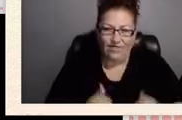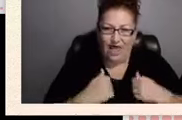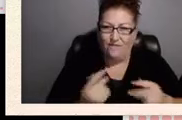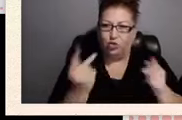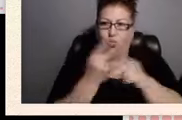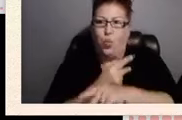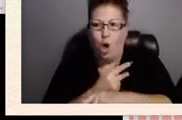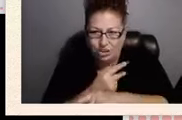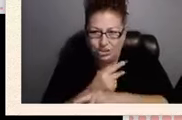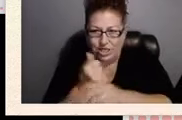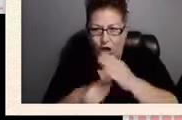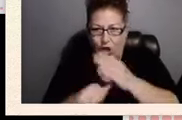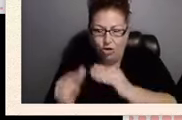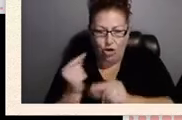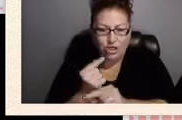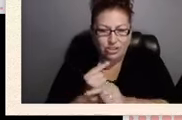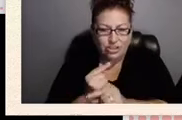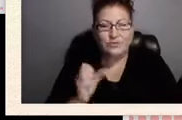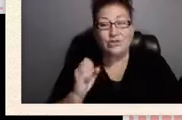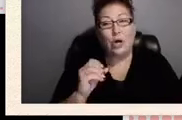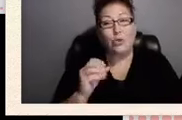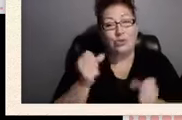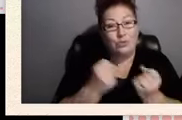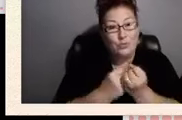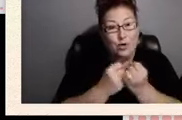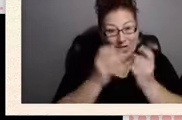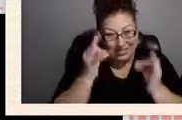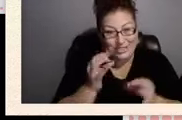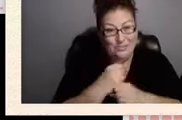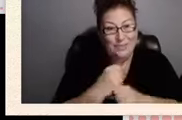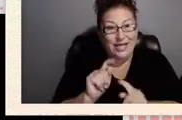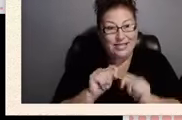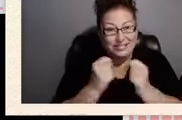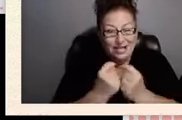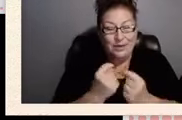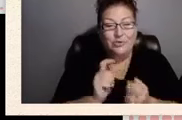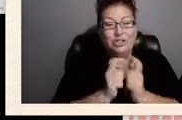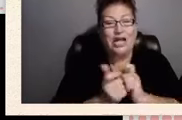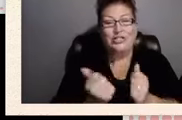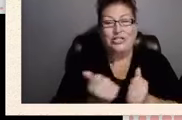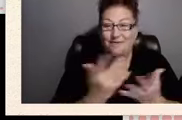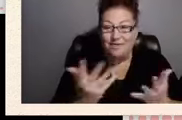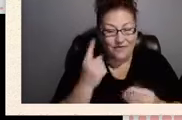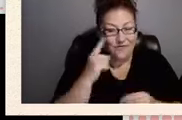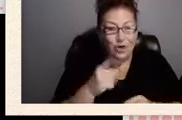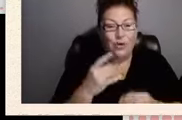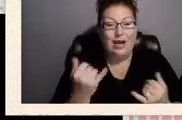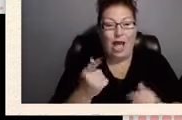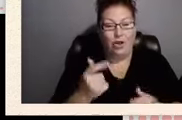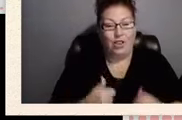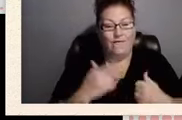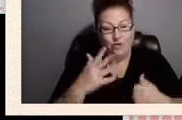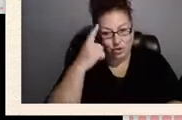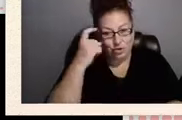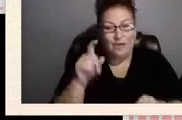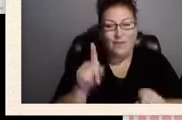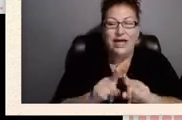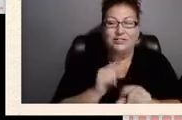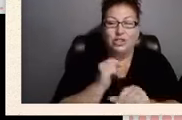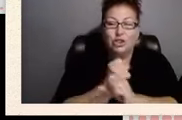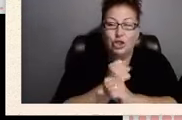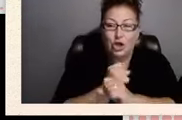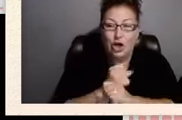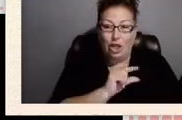supported decision making changed everything for you. And now you're living your dream as a security guard. You live independently,